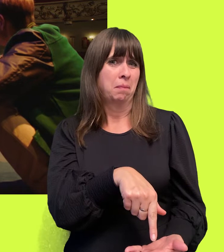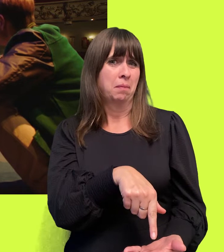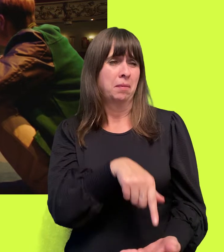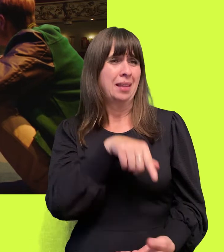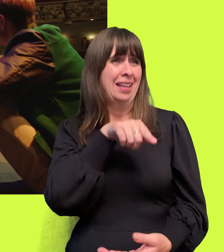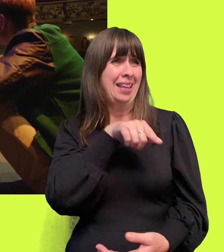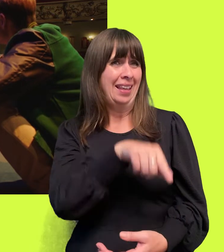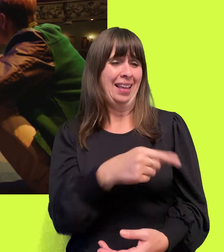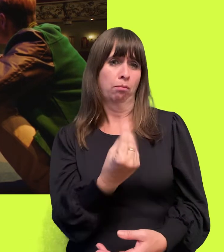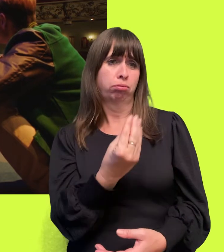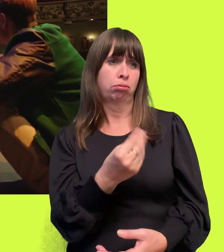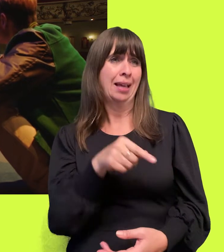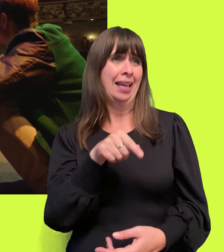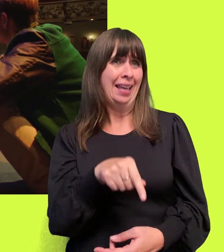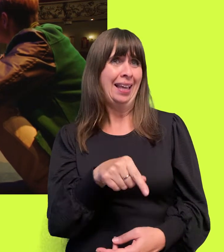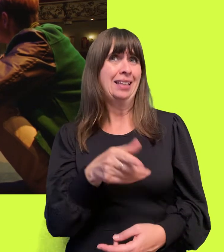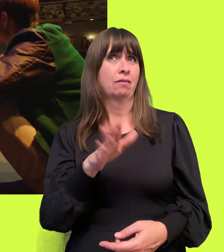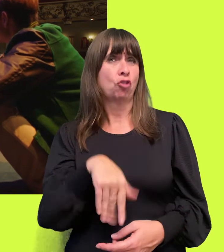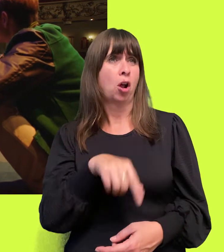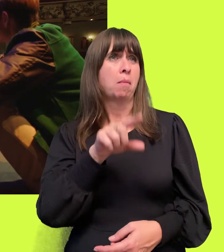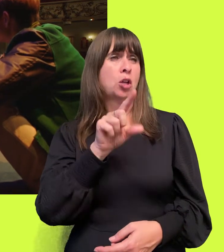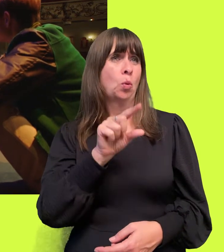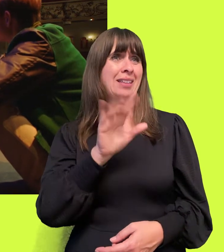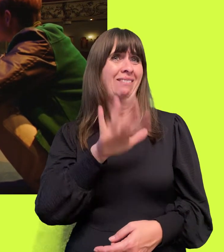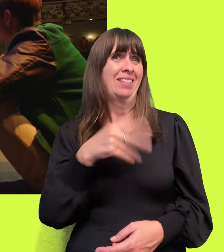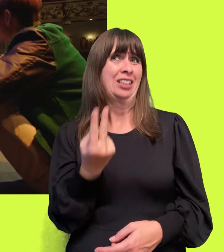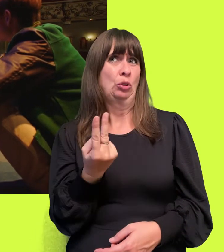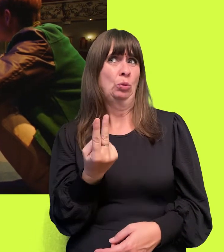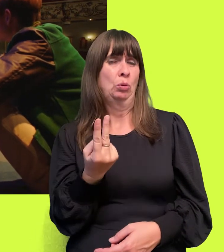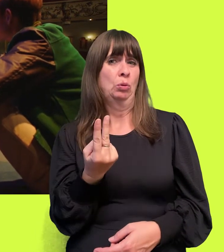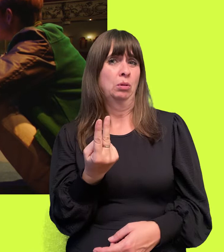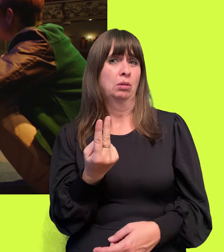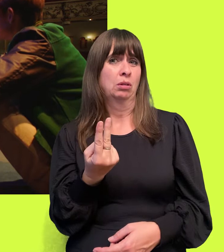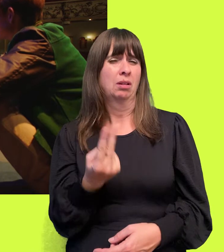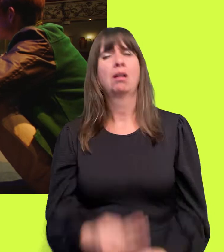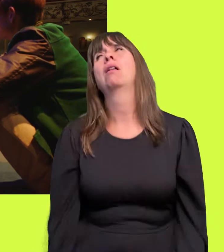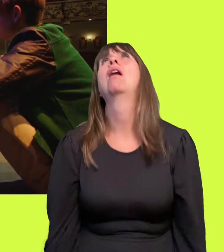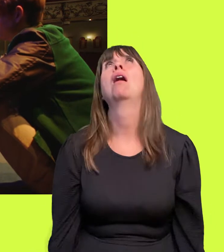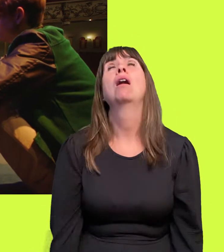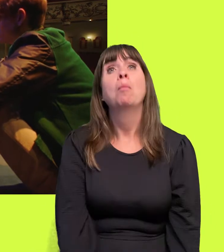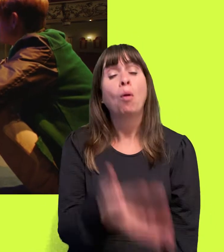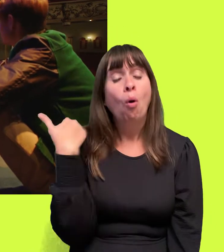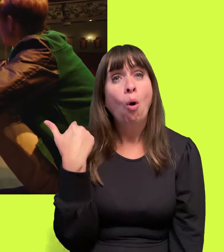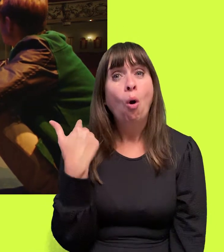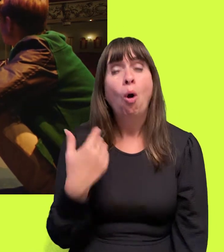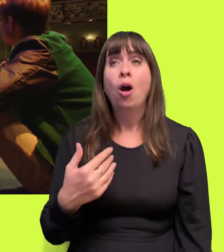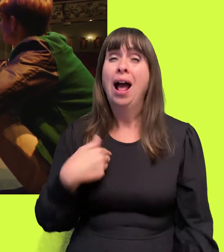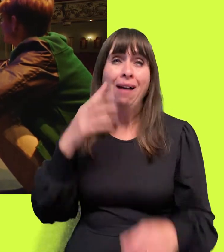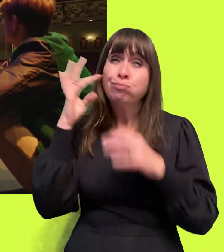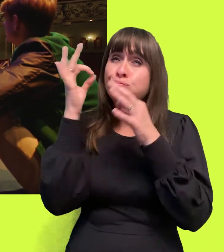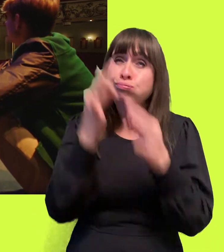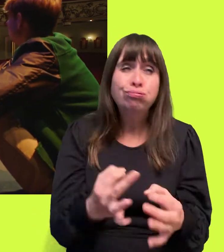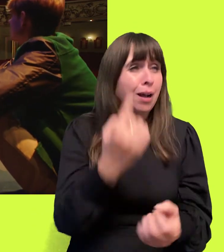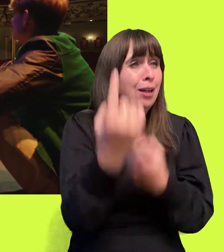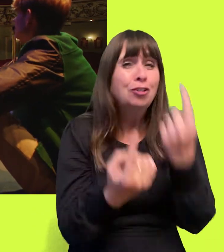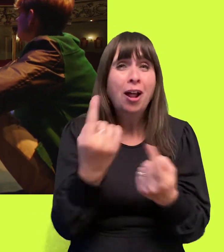was in 2052 or something, didn't he? Yeah, he did. Seriously? Come on, let's go. We haven't been together in